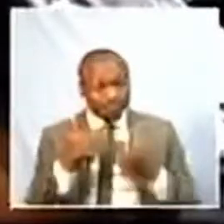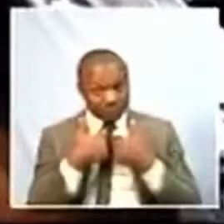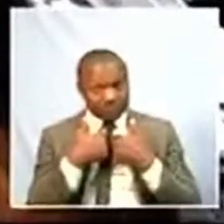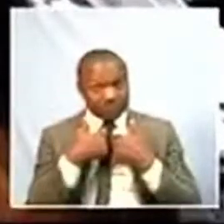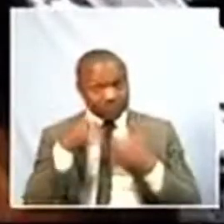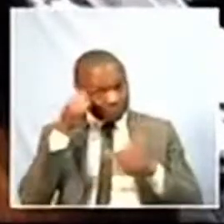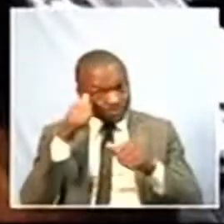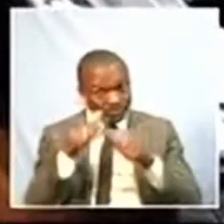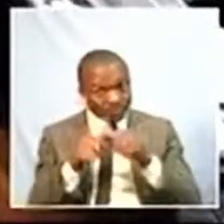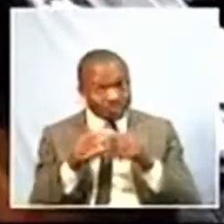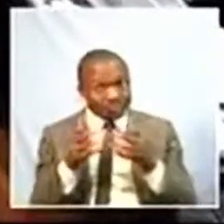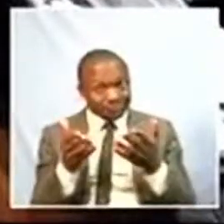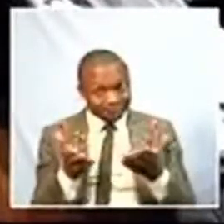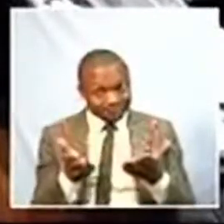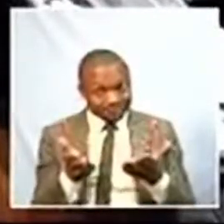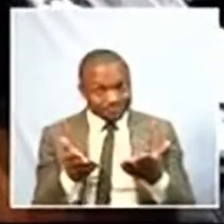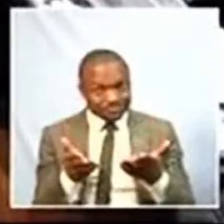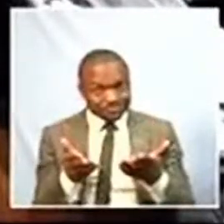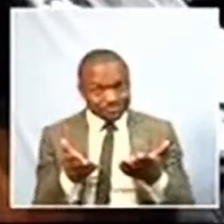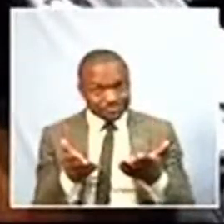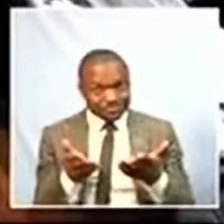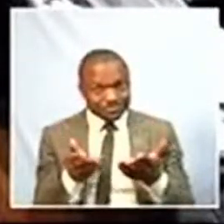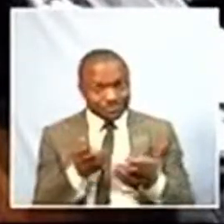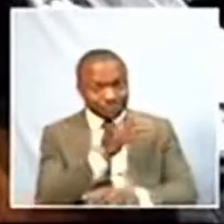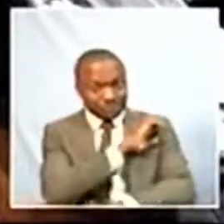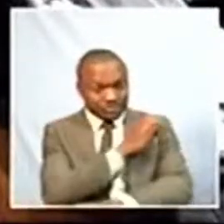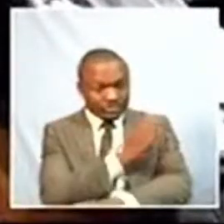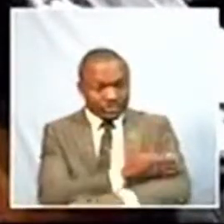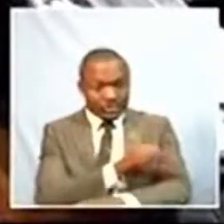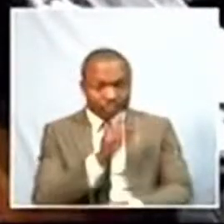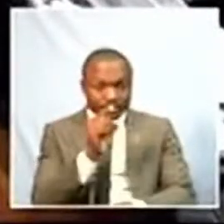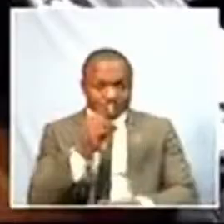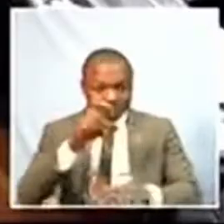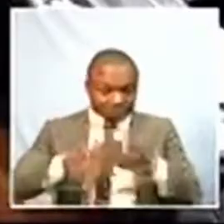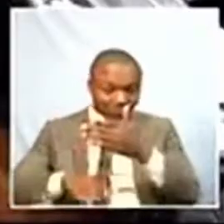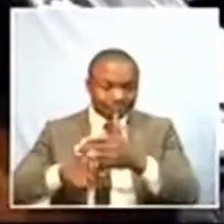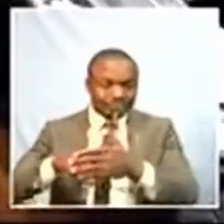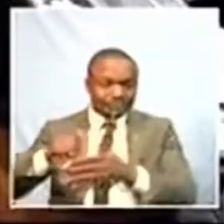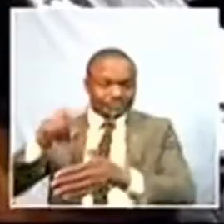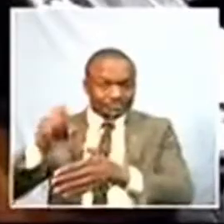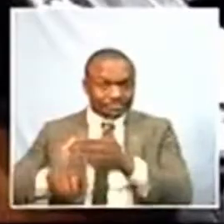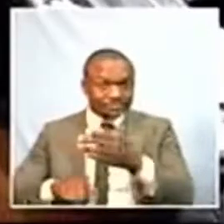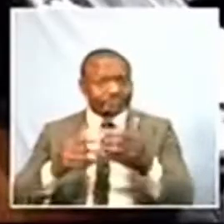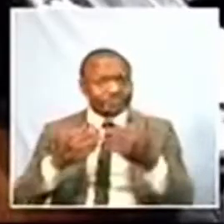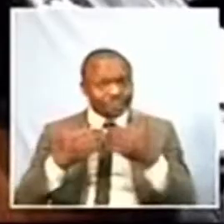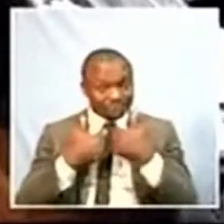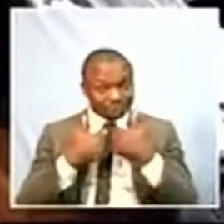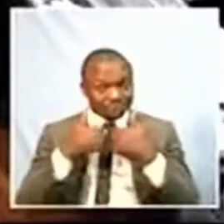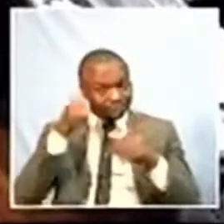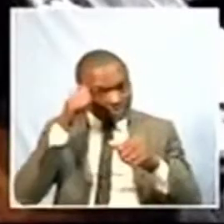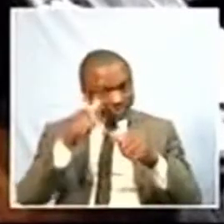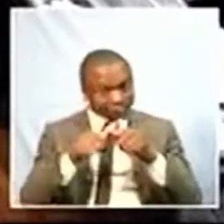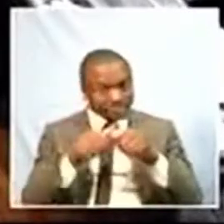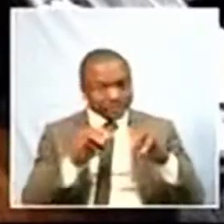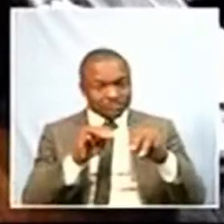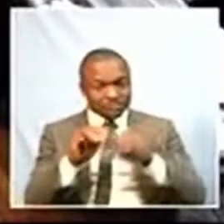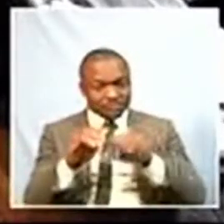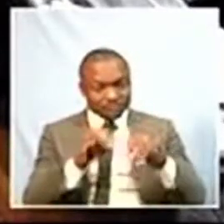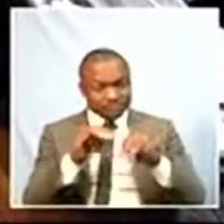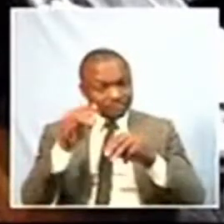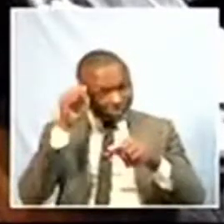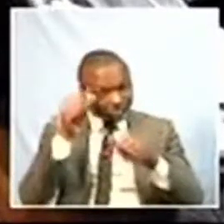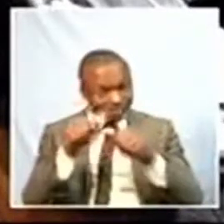it? That empowered you to be deducting that. Do you have a resolution, management resolution